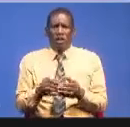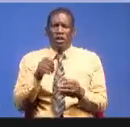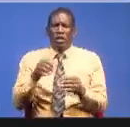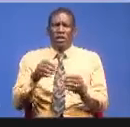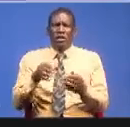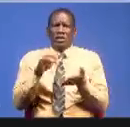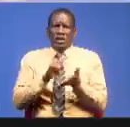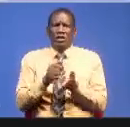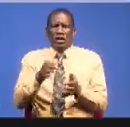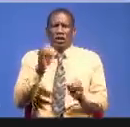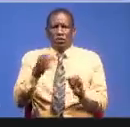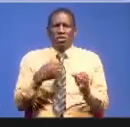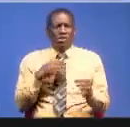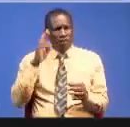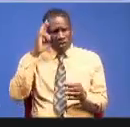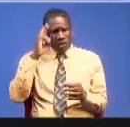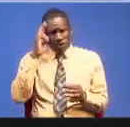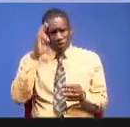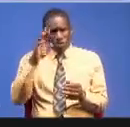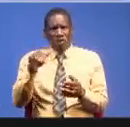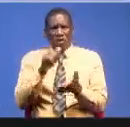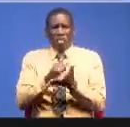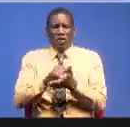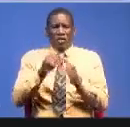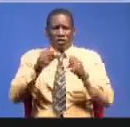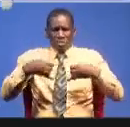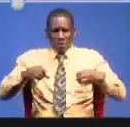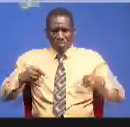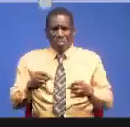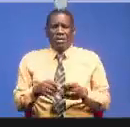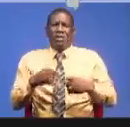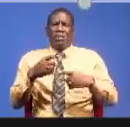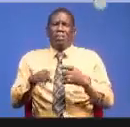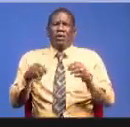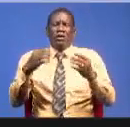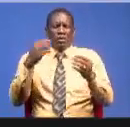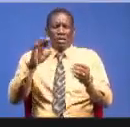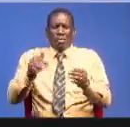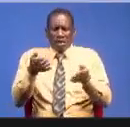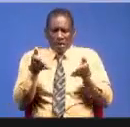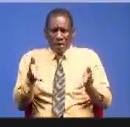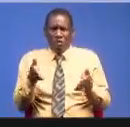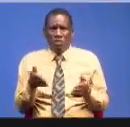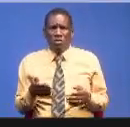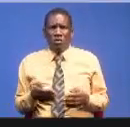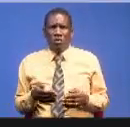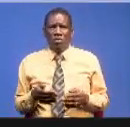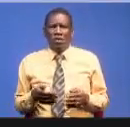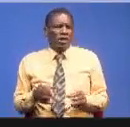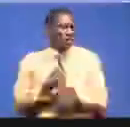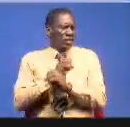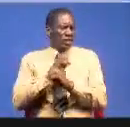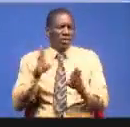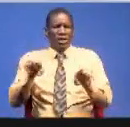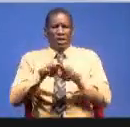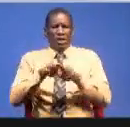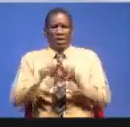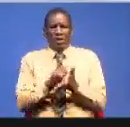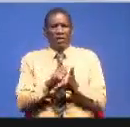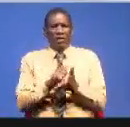have reasons, that requisition will be implemented. But as of now, it's dead on the table.